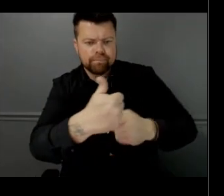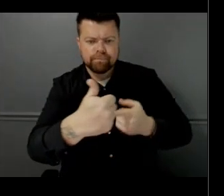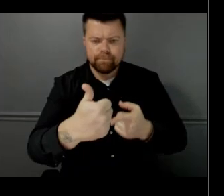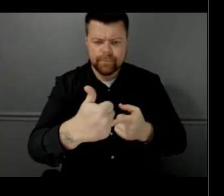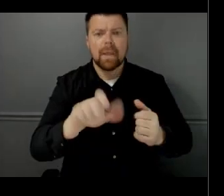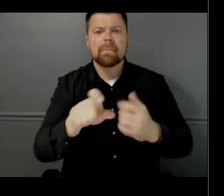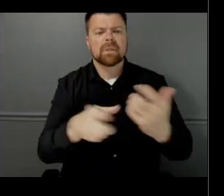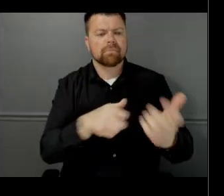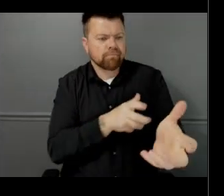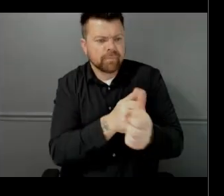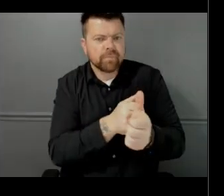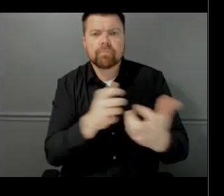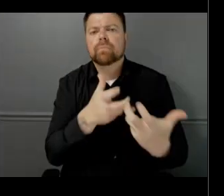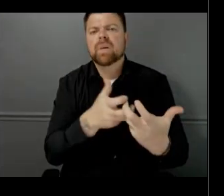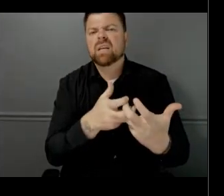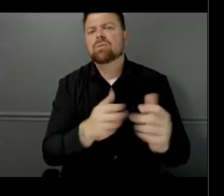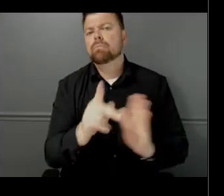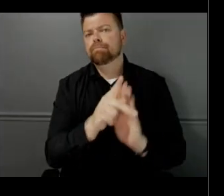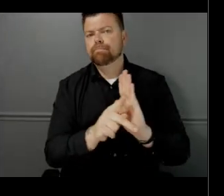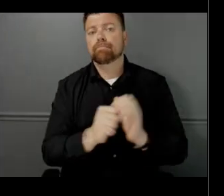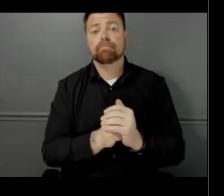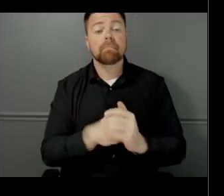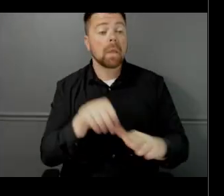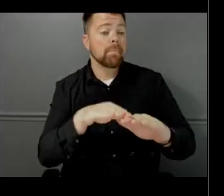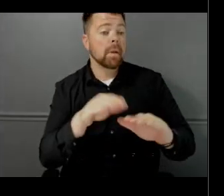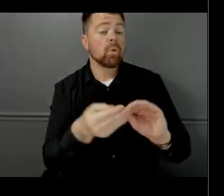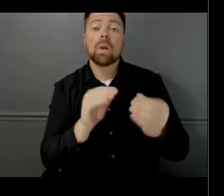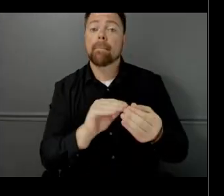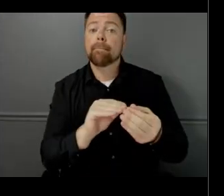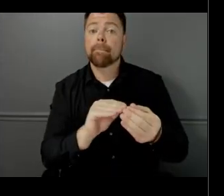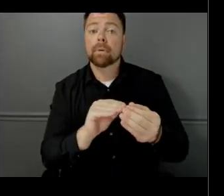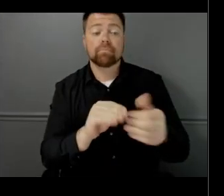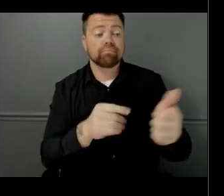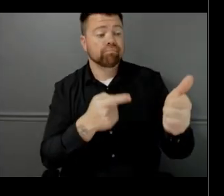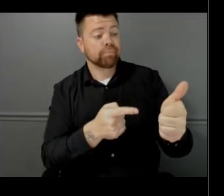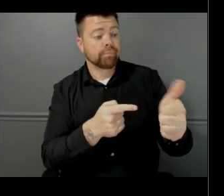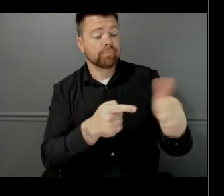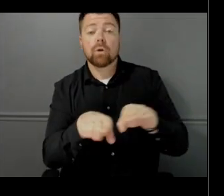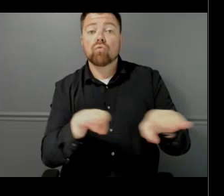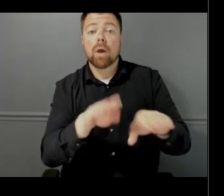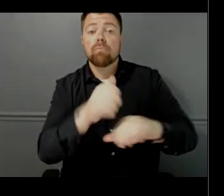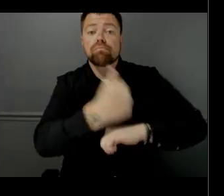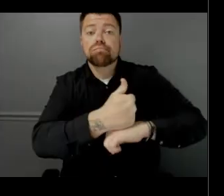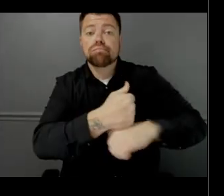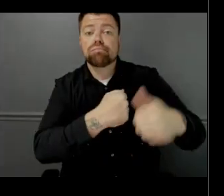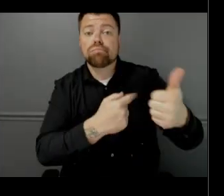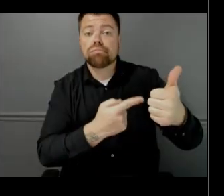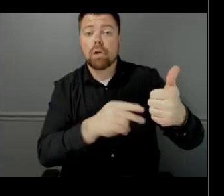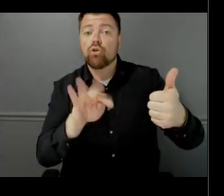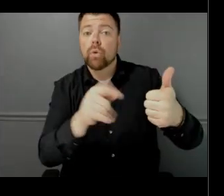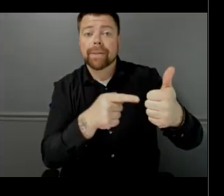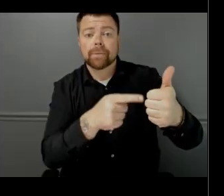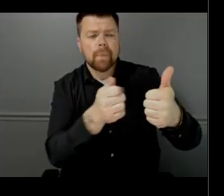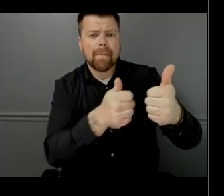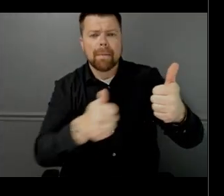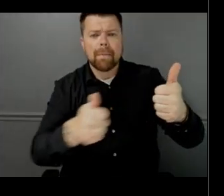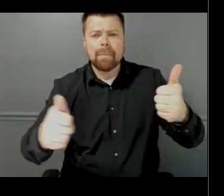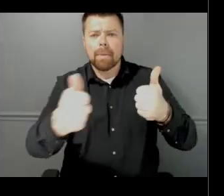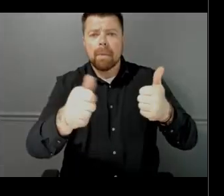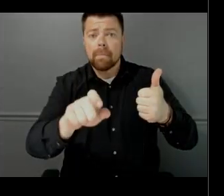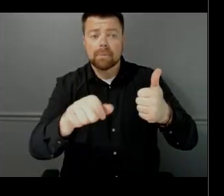guideline. The minimum number of ground floor units that must be made